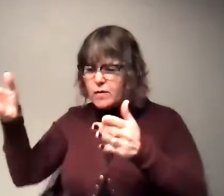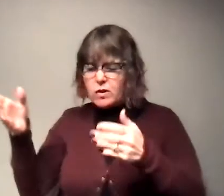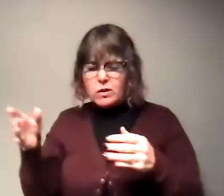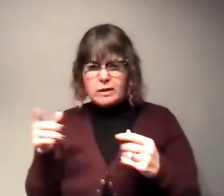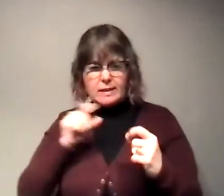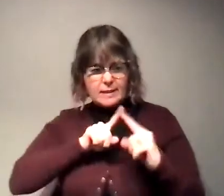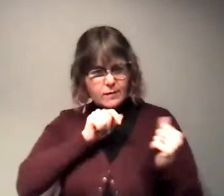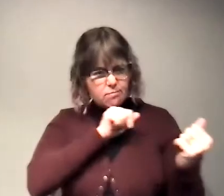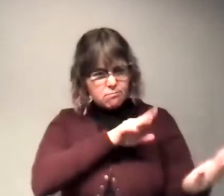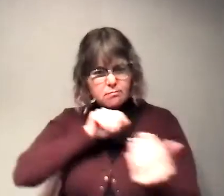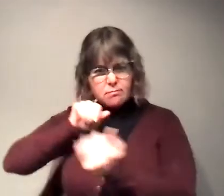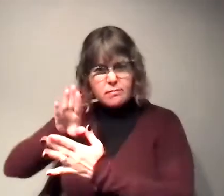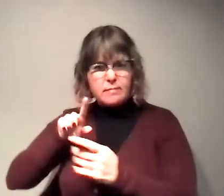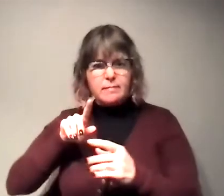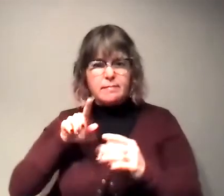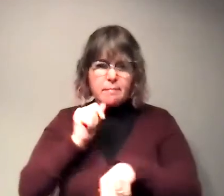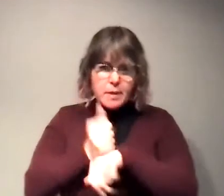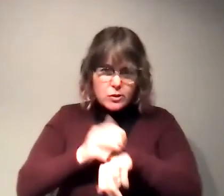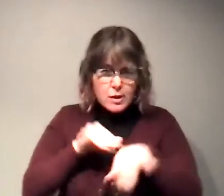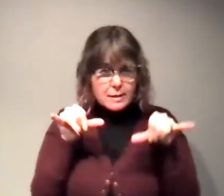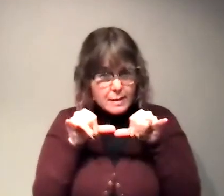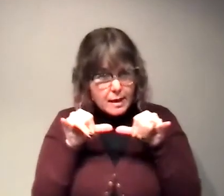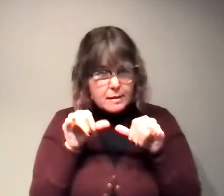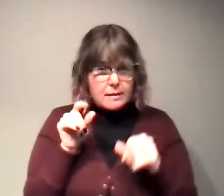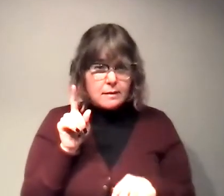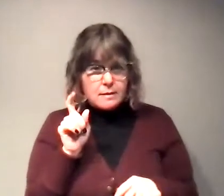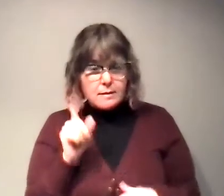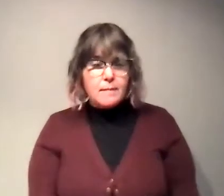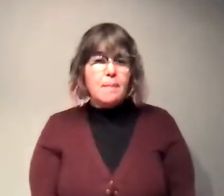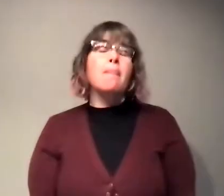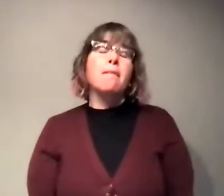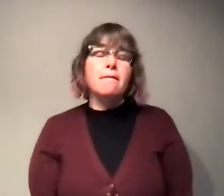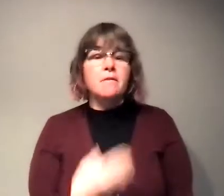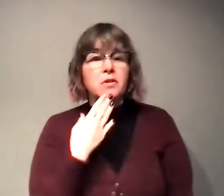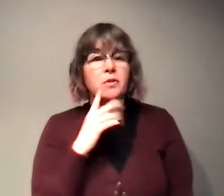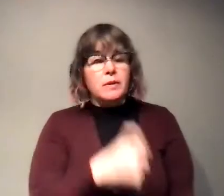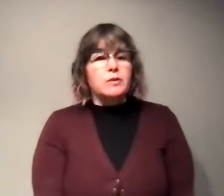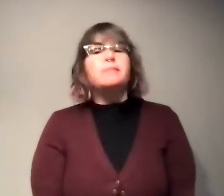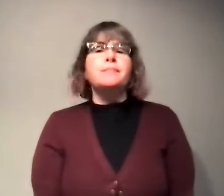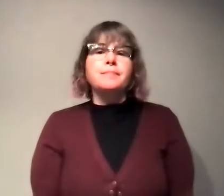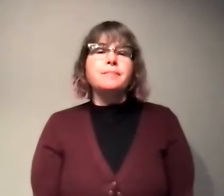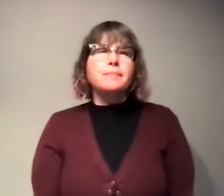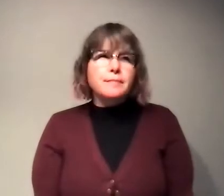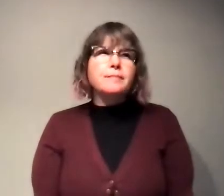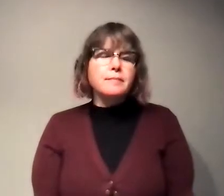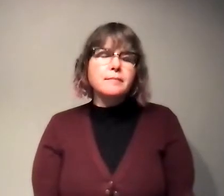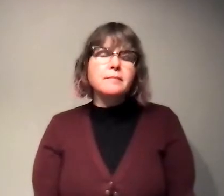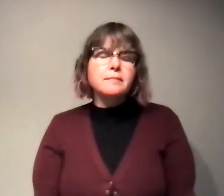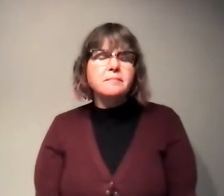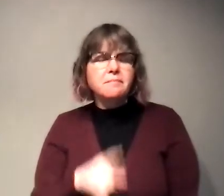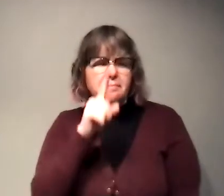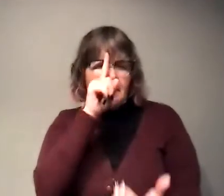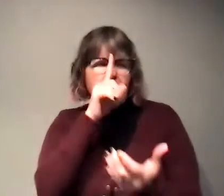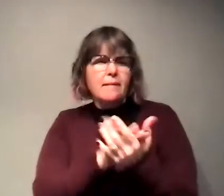different approaches to different sizes of stream? Oh, that's a great question. Yes, I think there are. I think